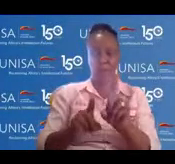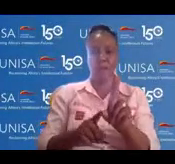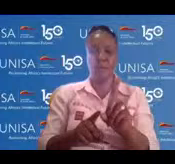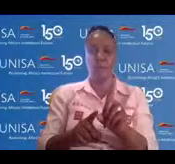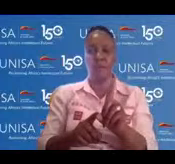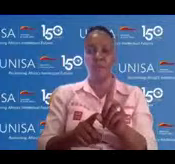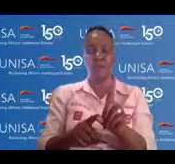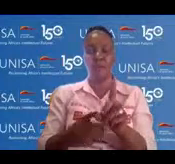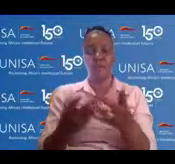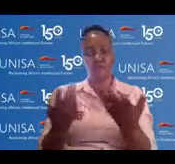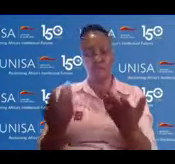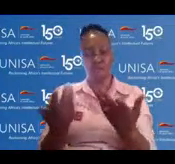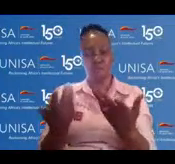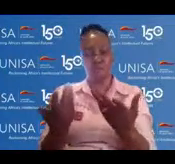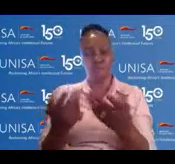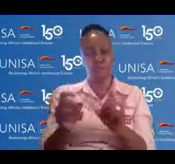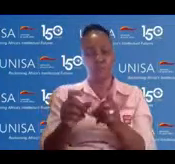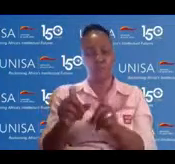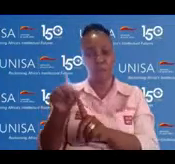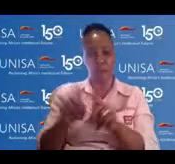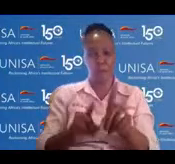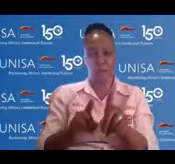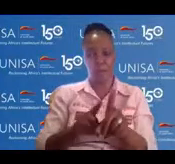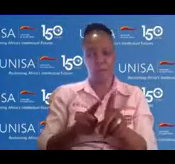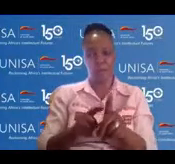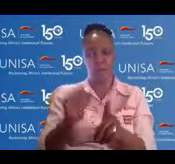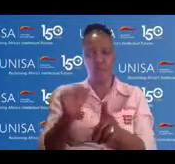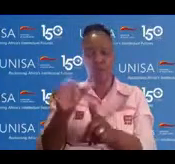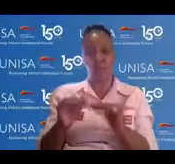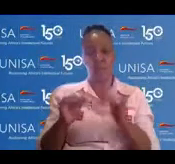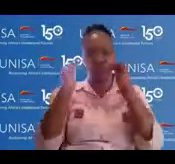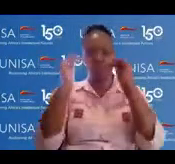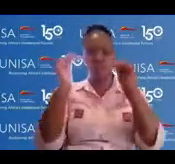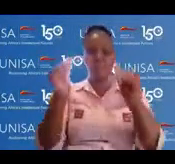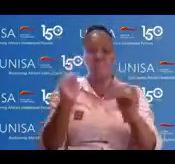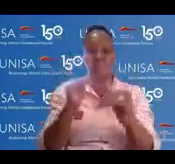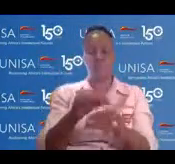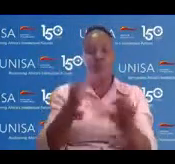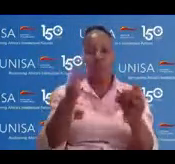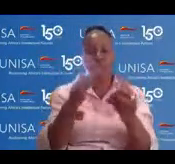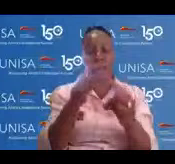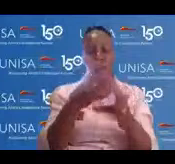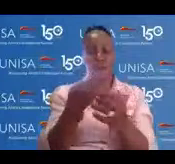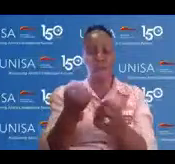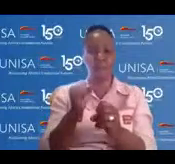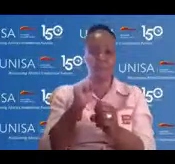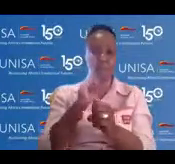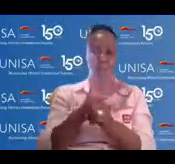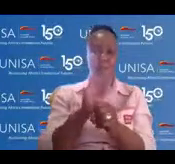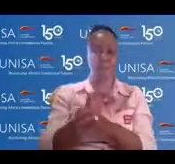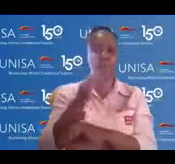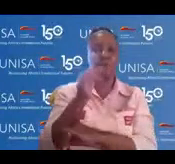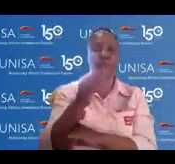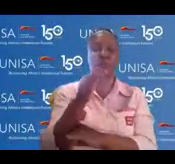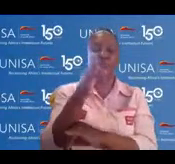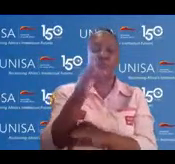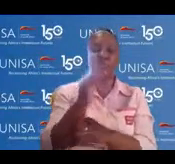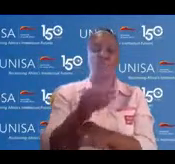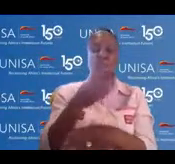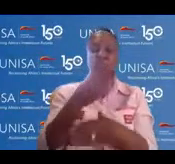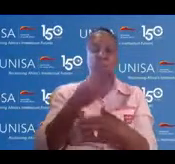a written warning on your academic record, and this can have an impact on your future career prospects because those records